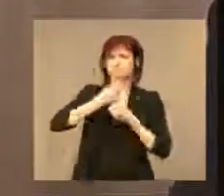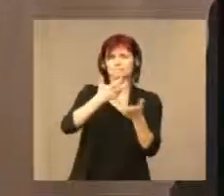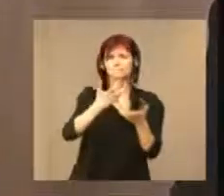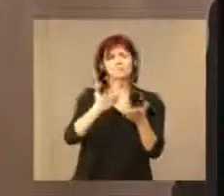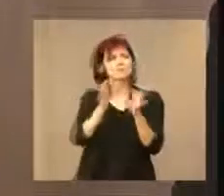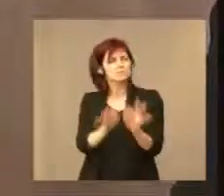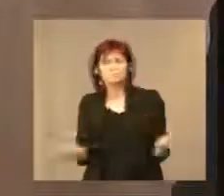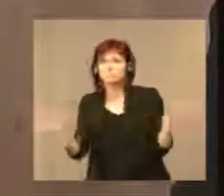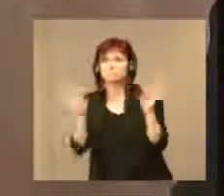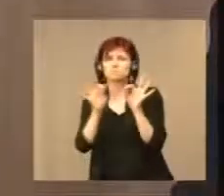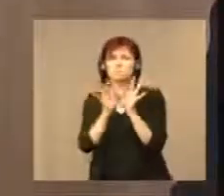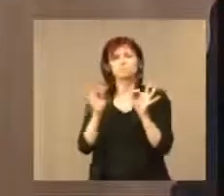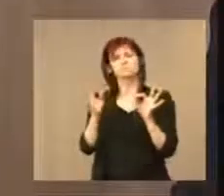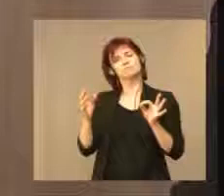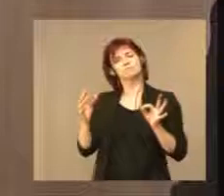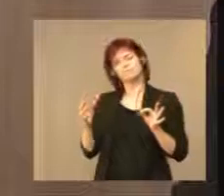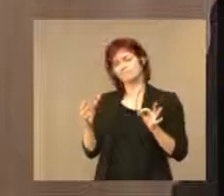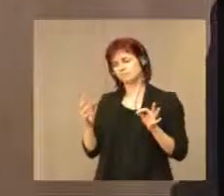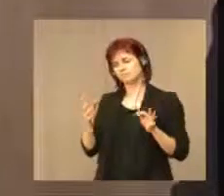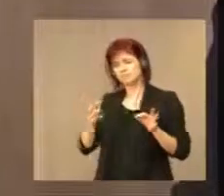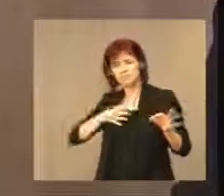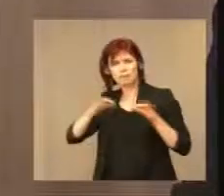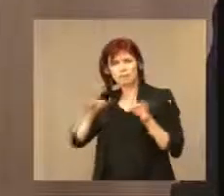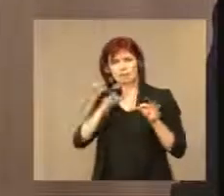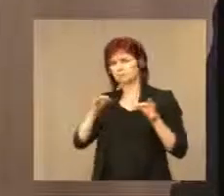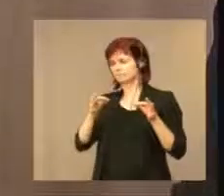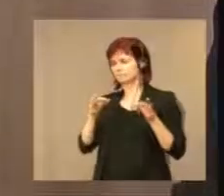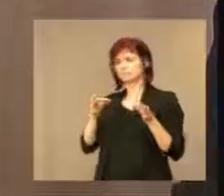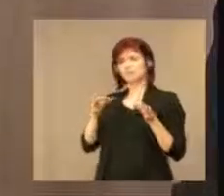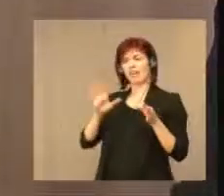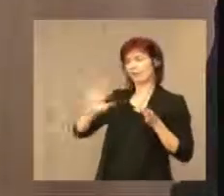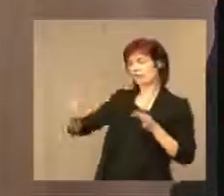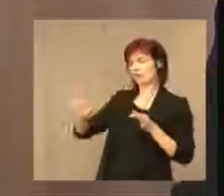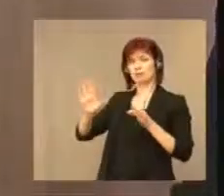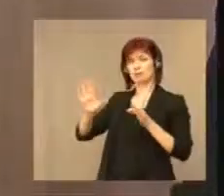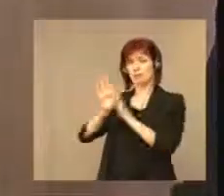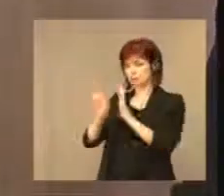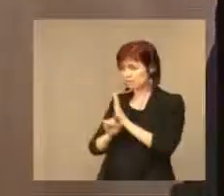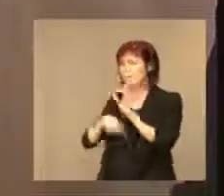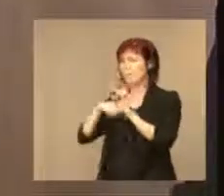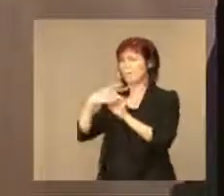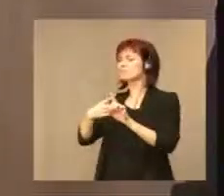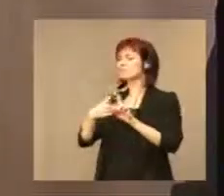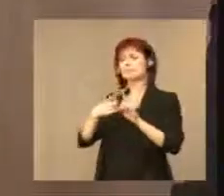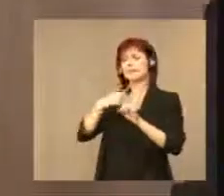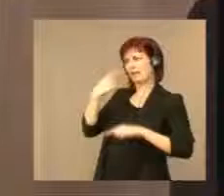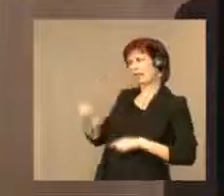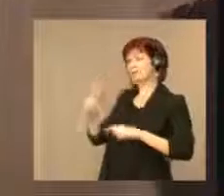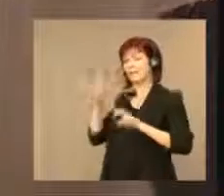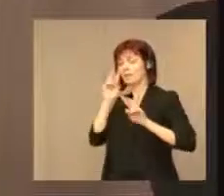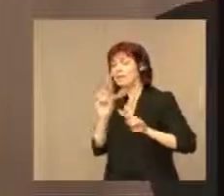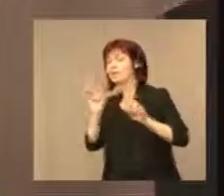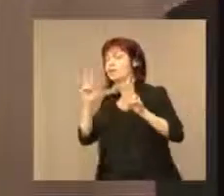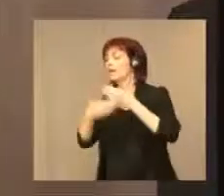And perhaps we can share a bit about what they can look forward to in working with our people at the community level. Thank you,